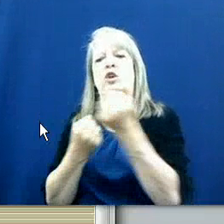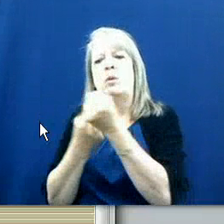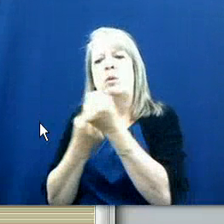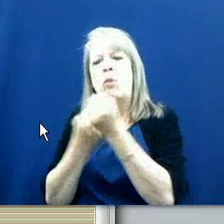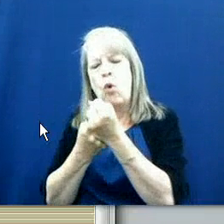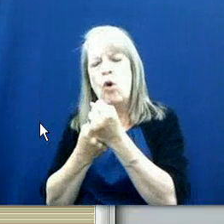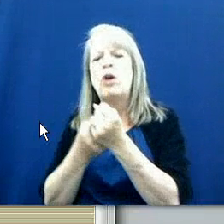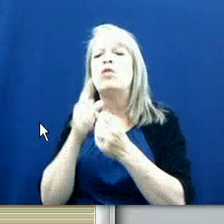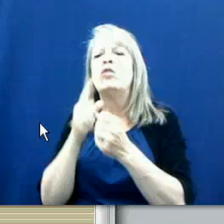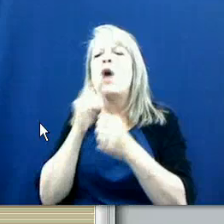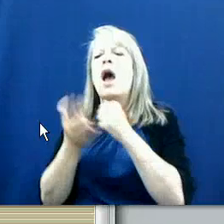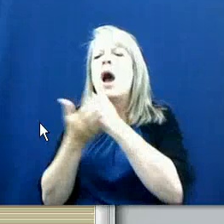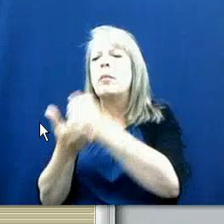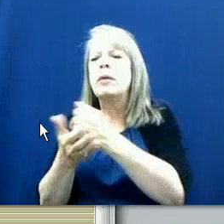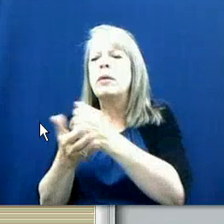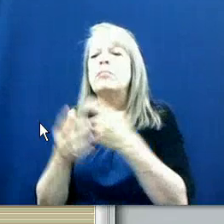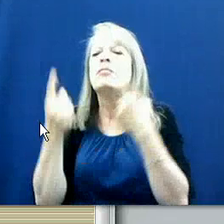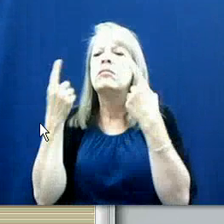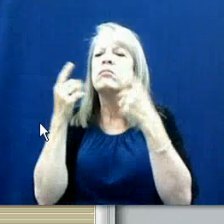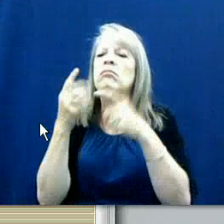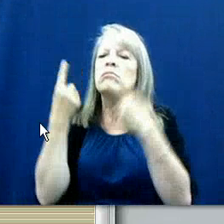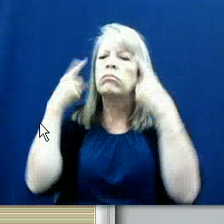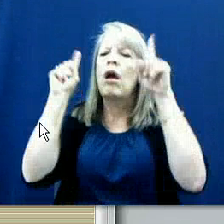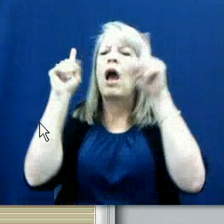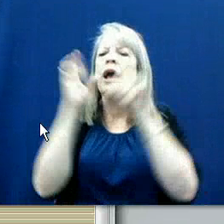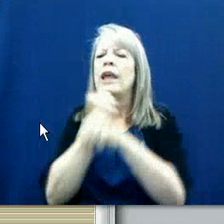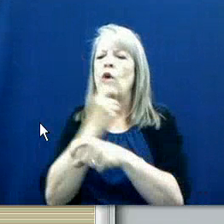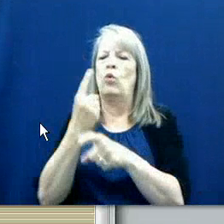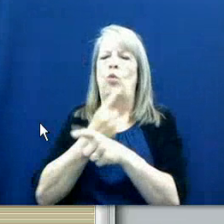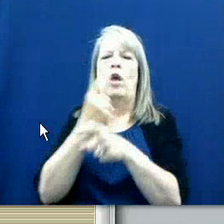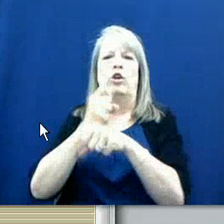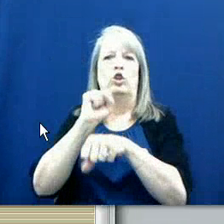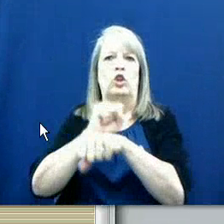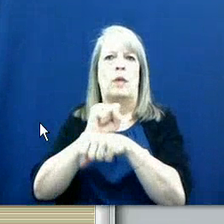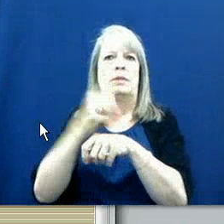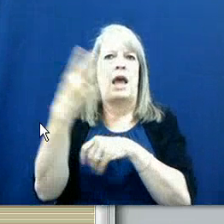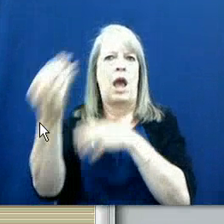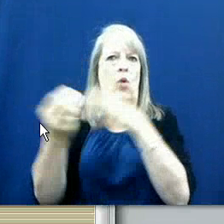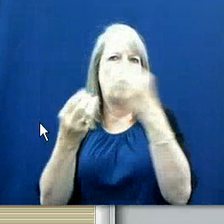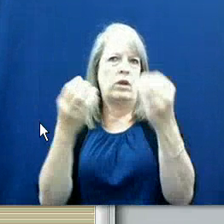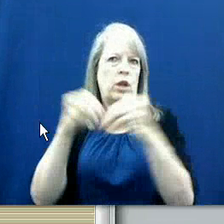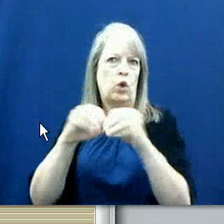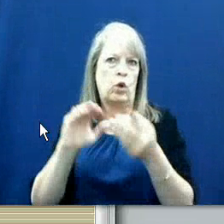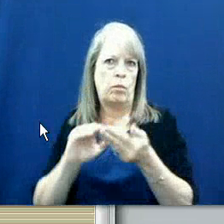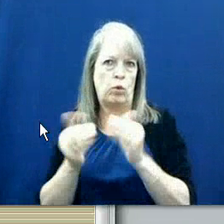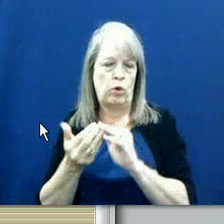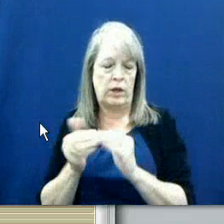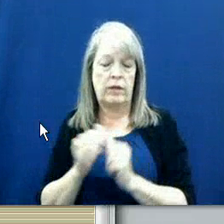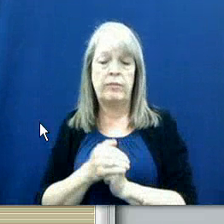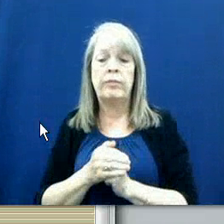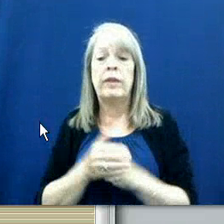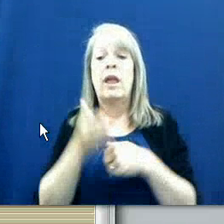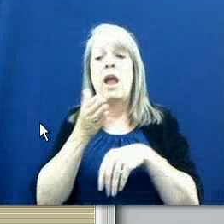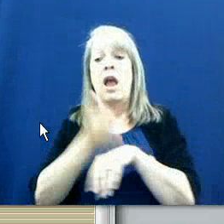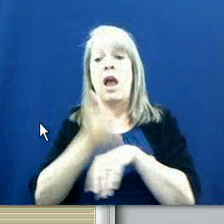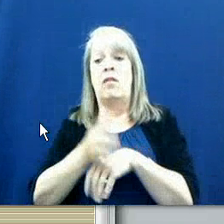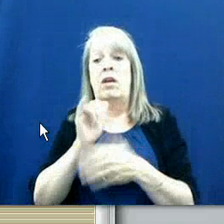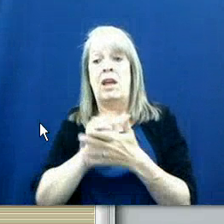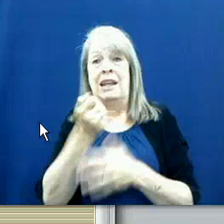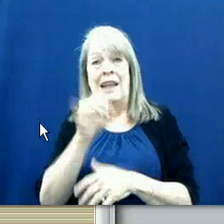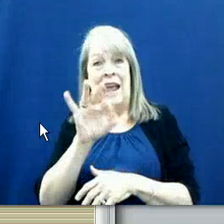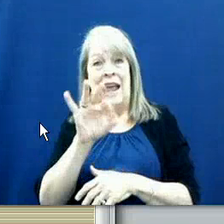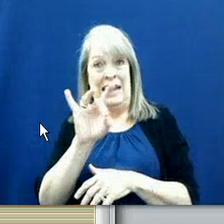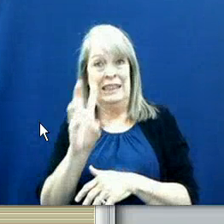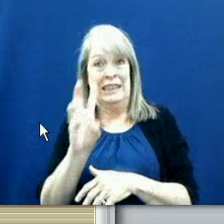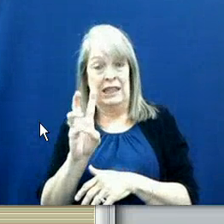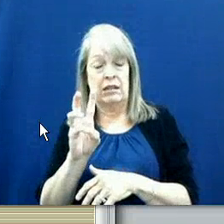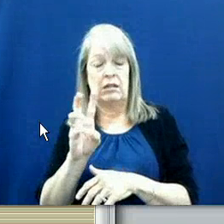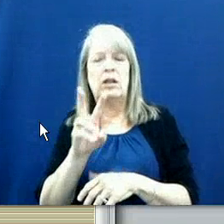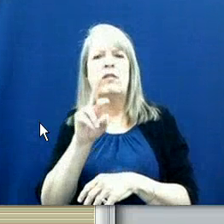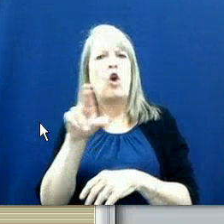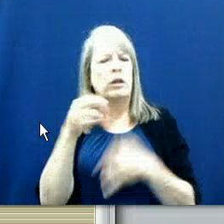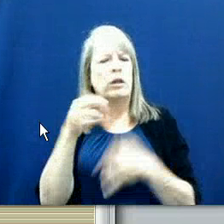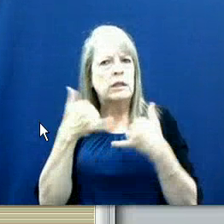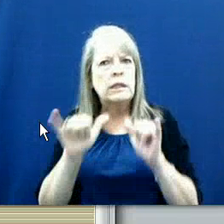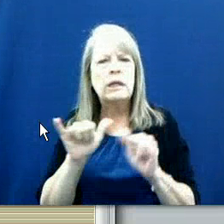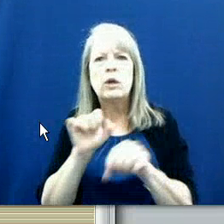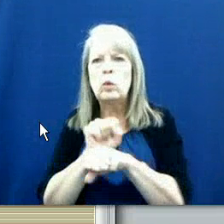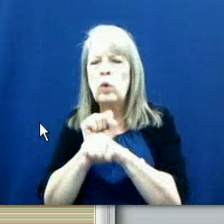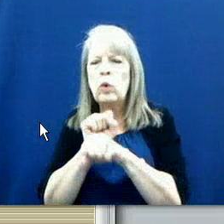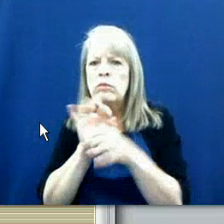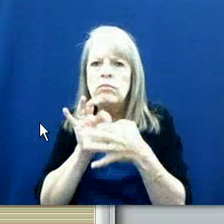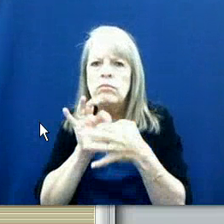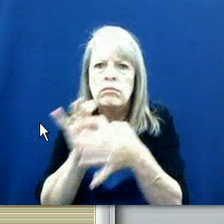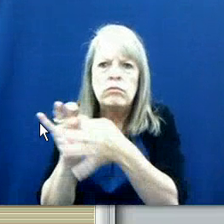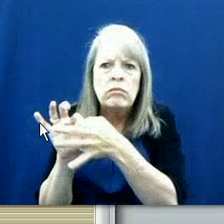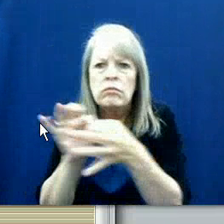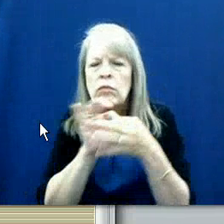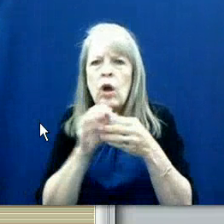typical jobs out in the community. Since 1986, VR has continued working closely with the